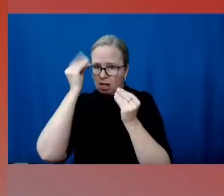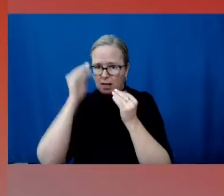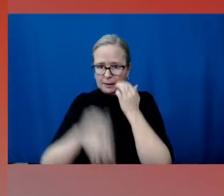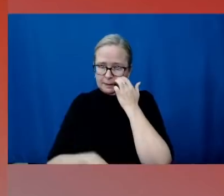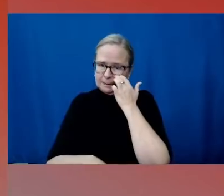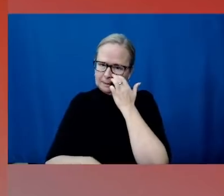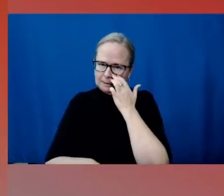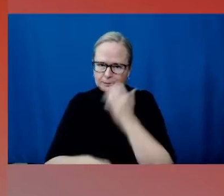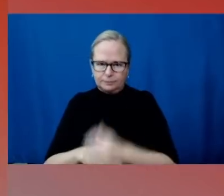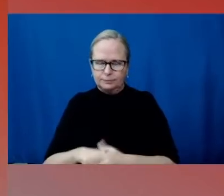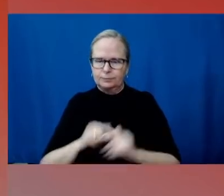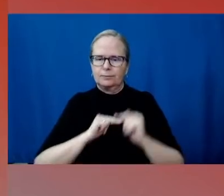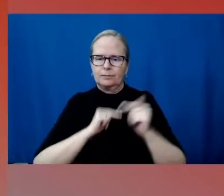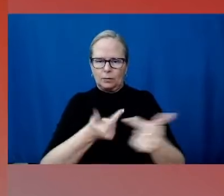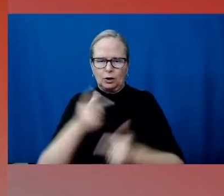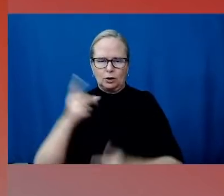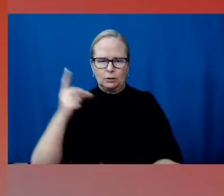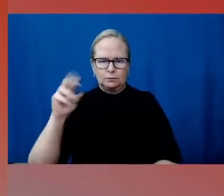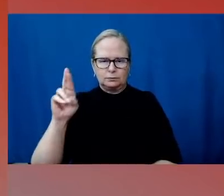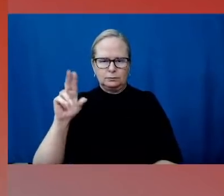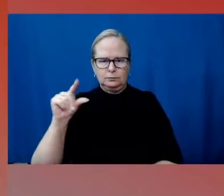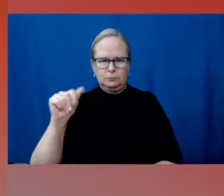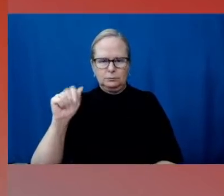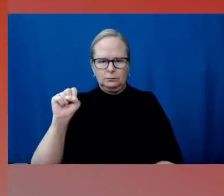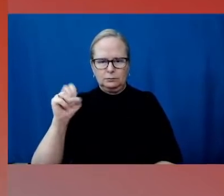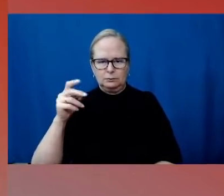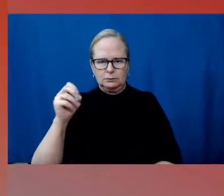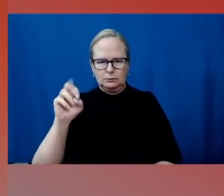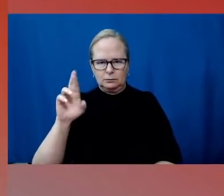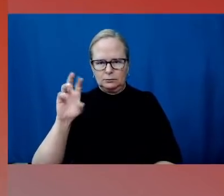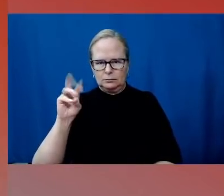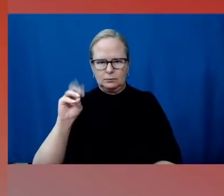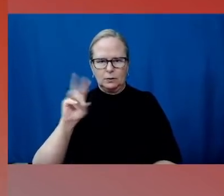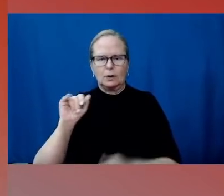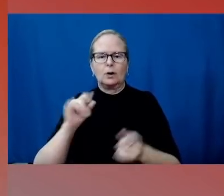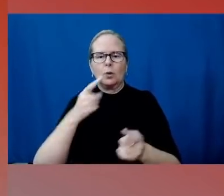Yeah, I think we didn't blackmail anybody. That's the main difference.